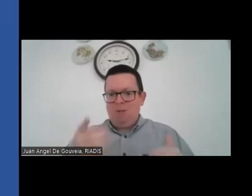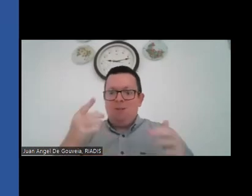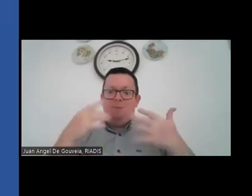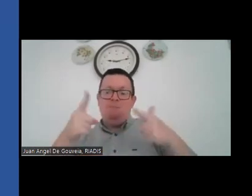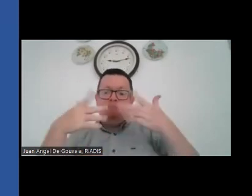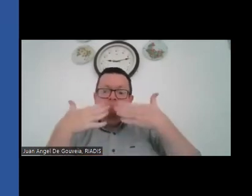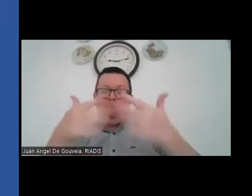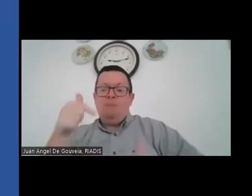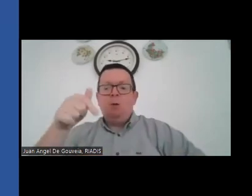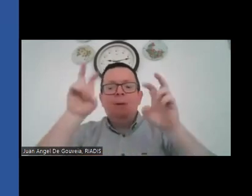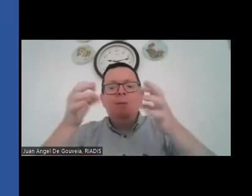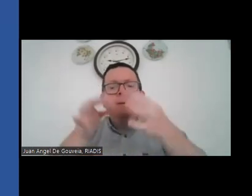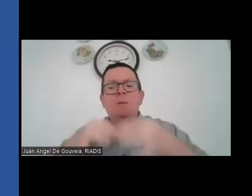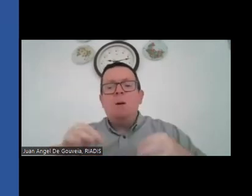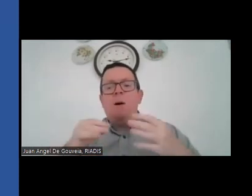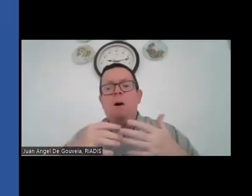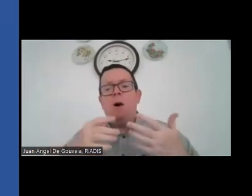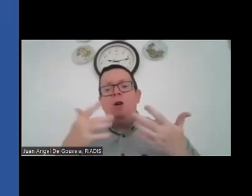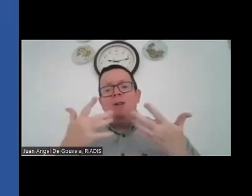I will leave my presentation here,